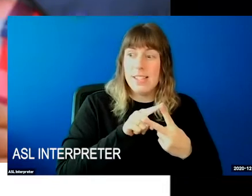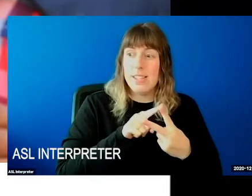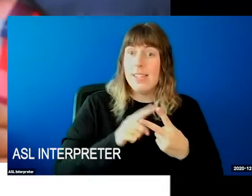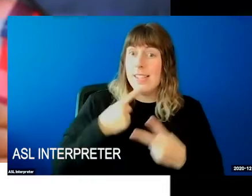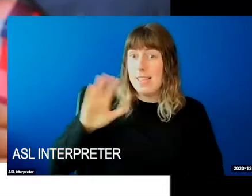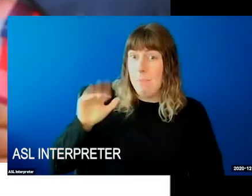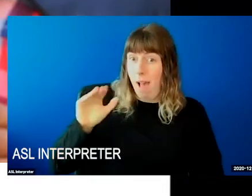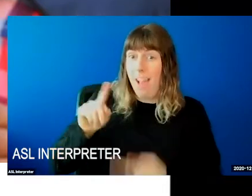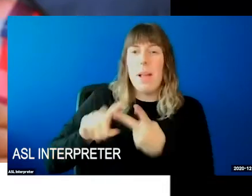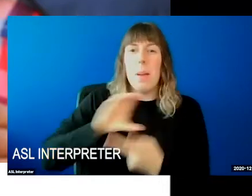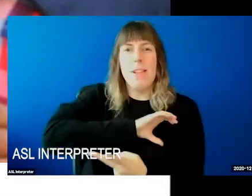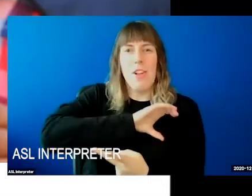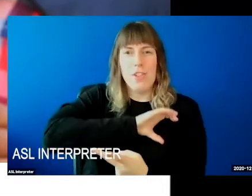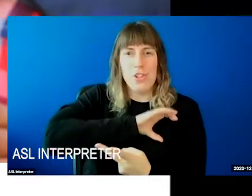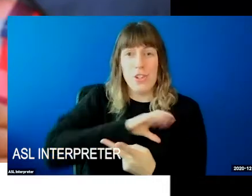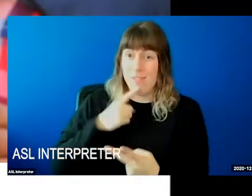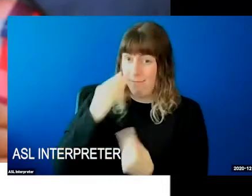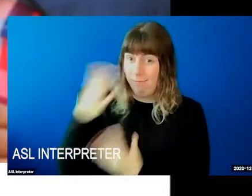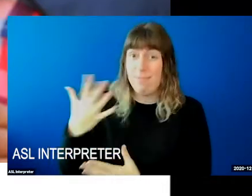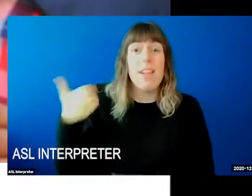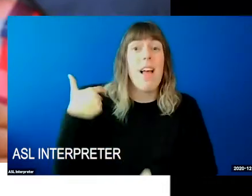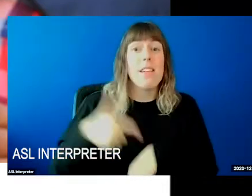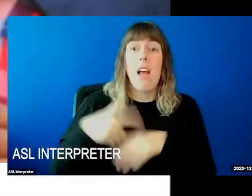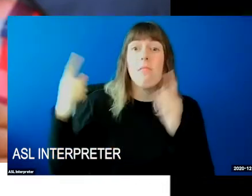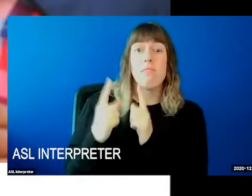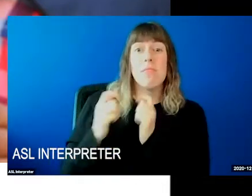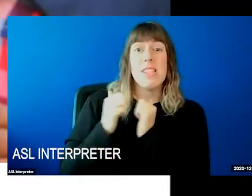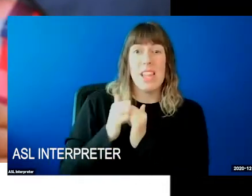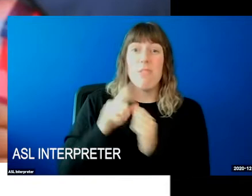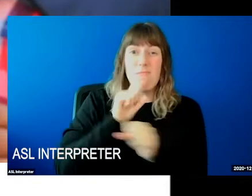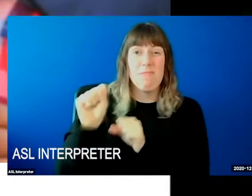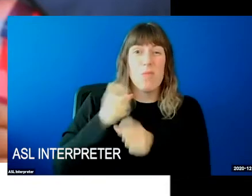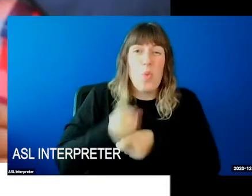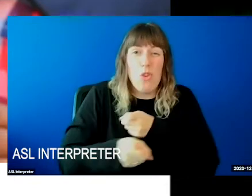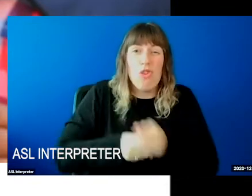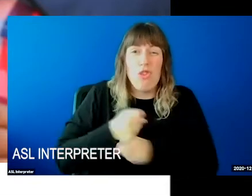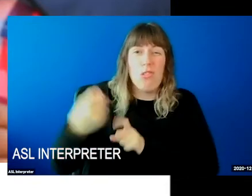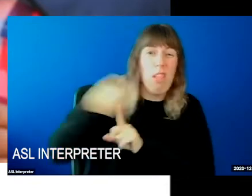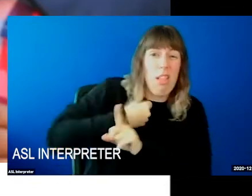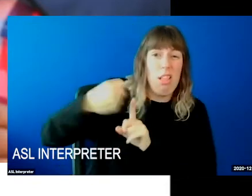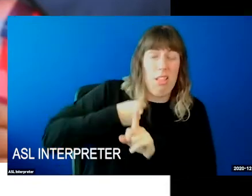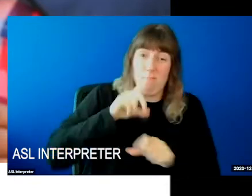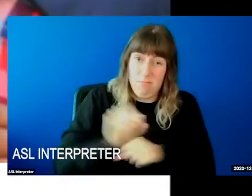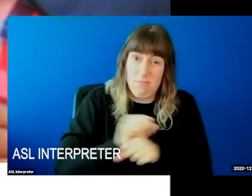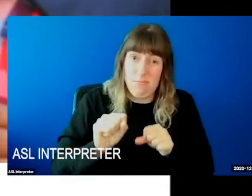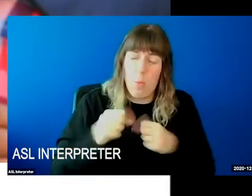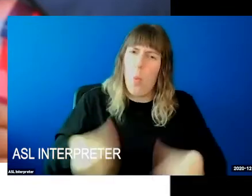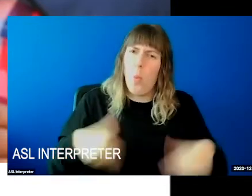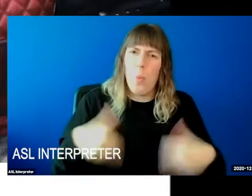saying goodbye to a policeman, saying, "Last time I was in the room with a policeman, I was being tortured." So it was a